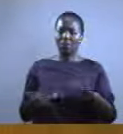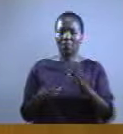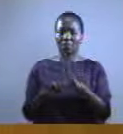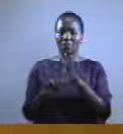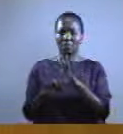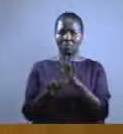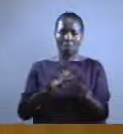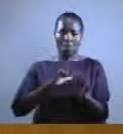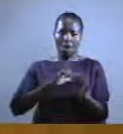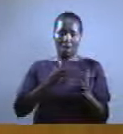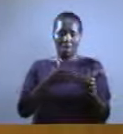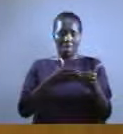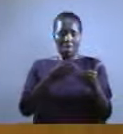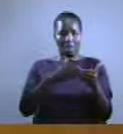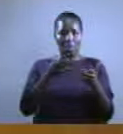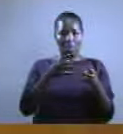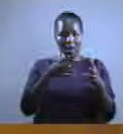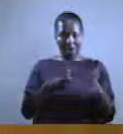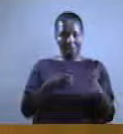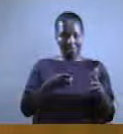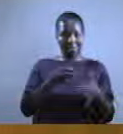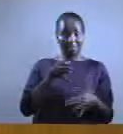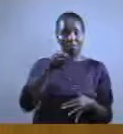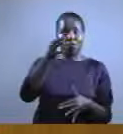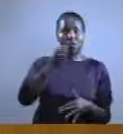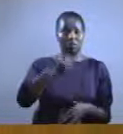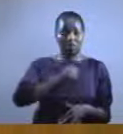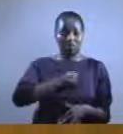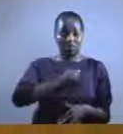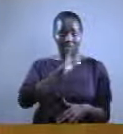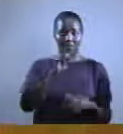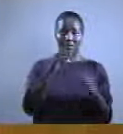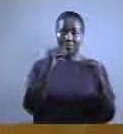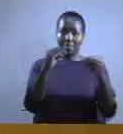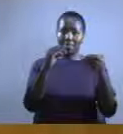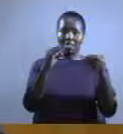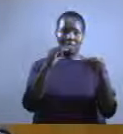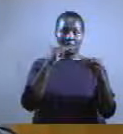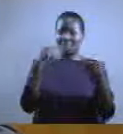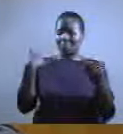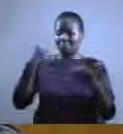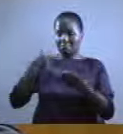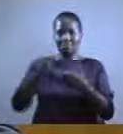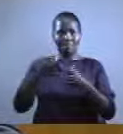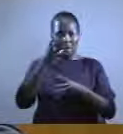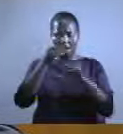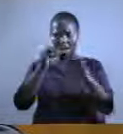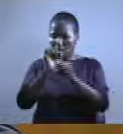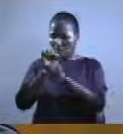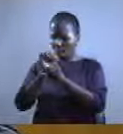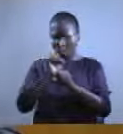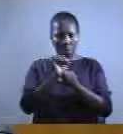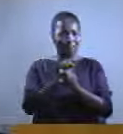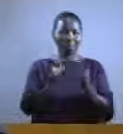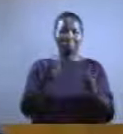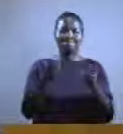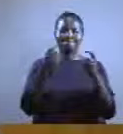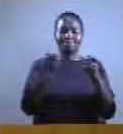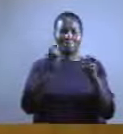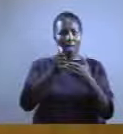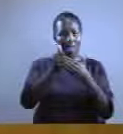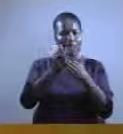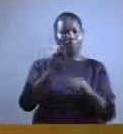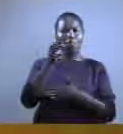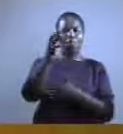young workers, the future of our economy, are currently not gaining work experience, which will form the basis of future